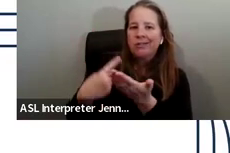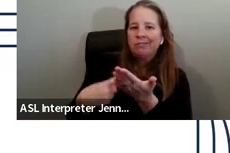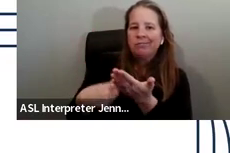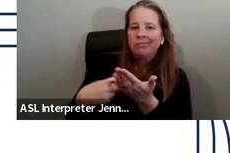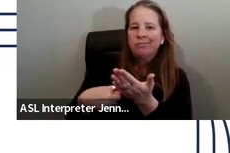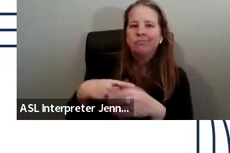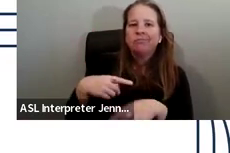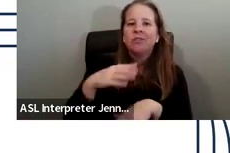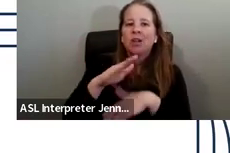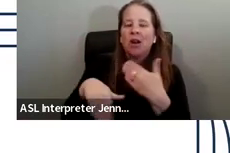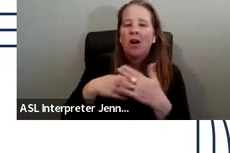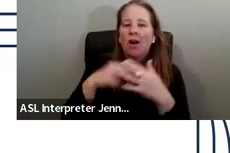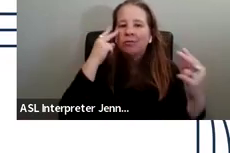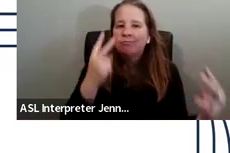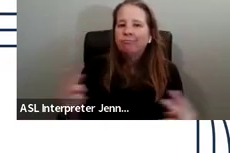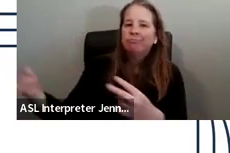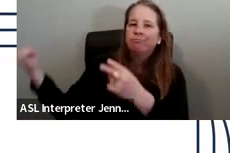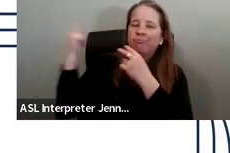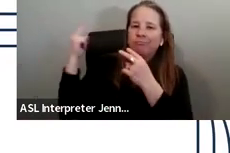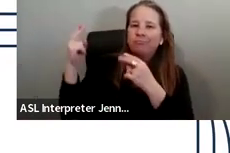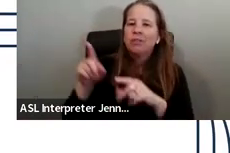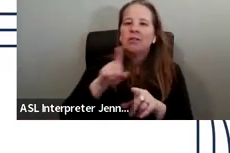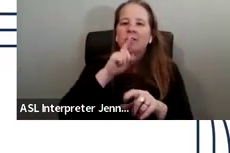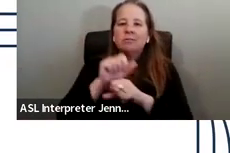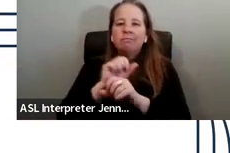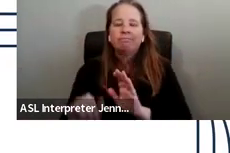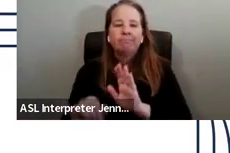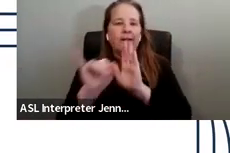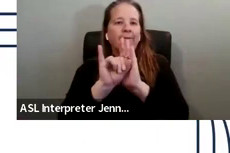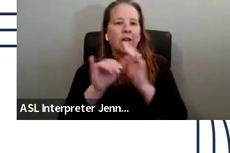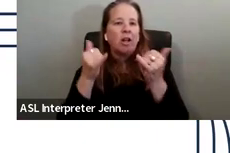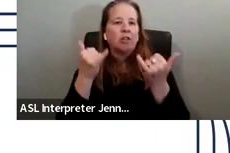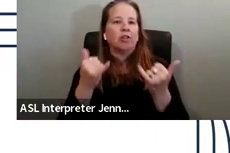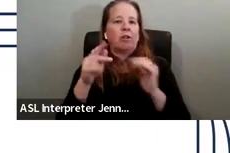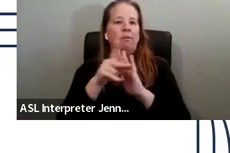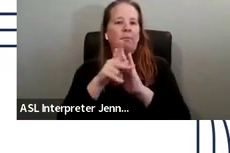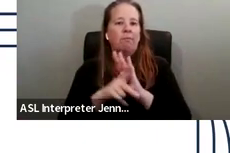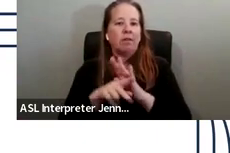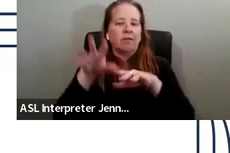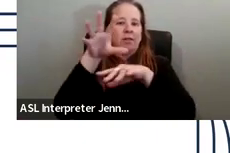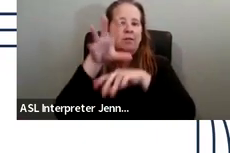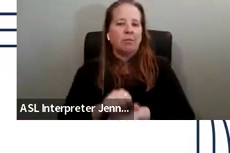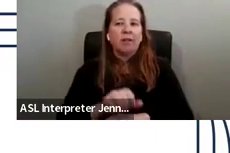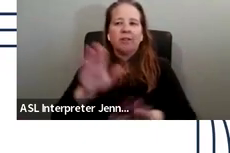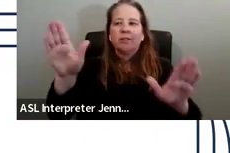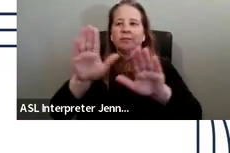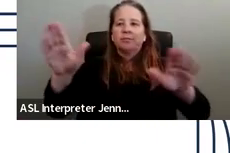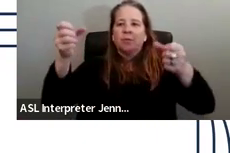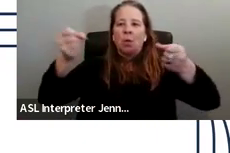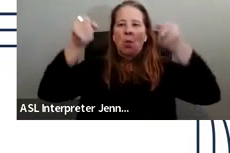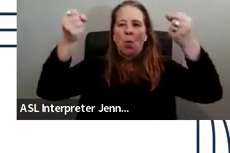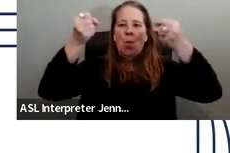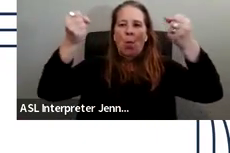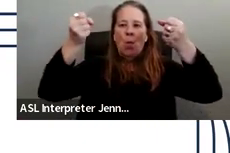lane, as well as really to identify current policy and practice. We've requested to hold all speakers for a